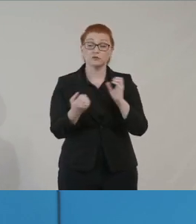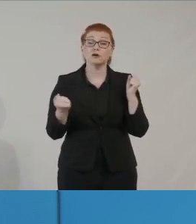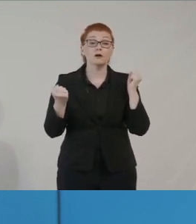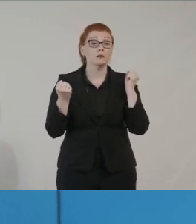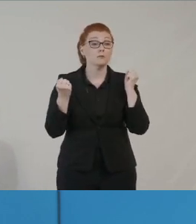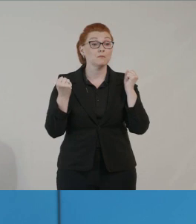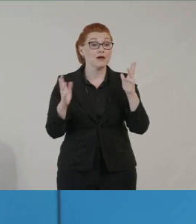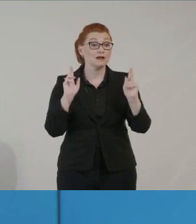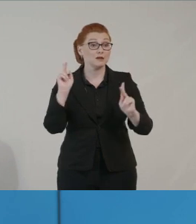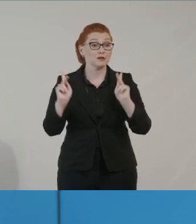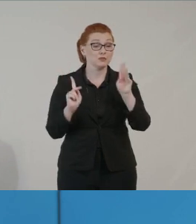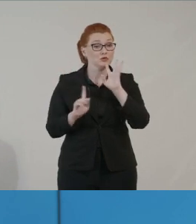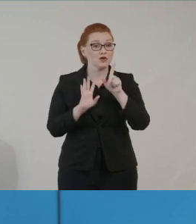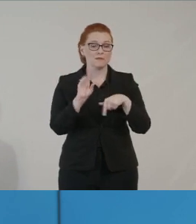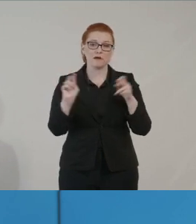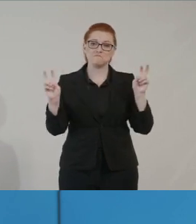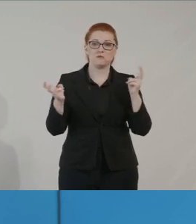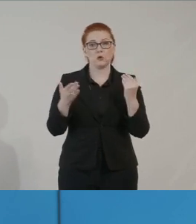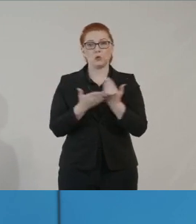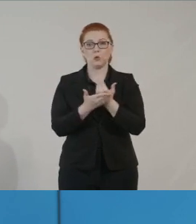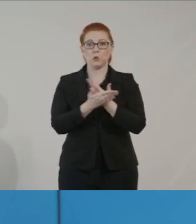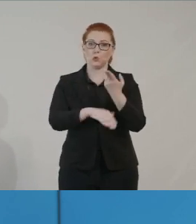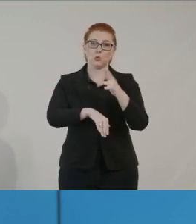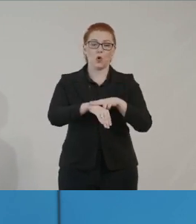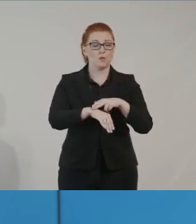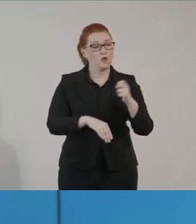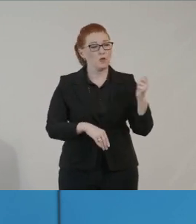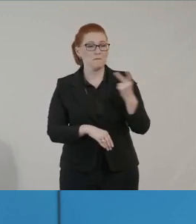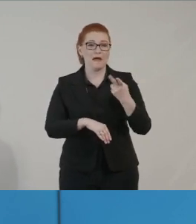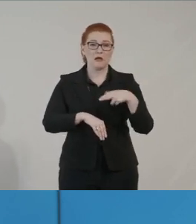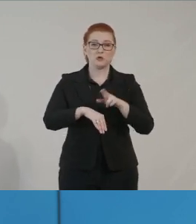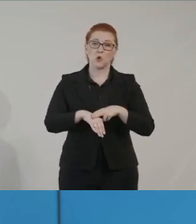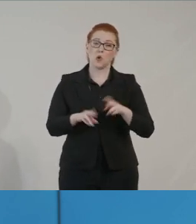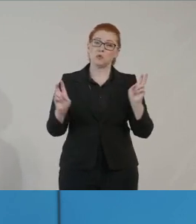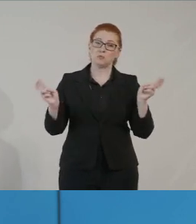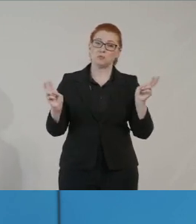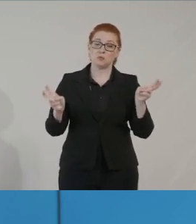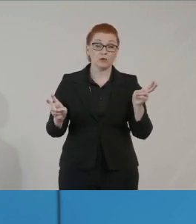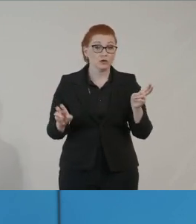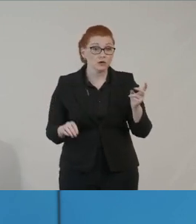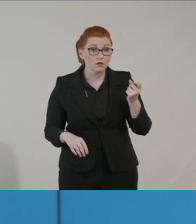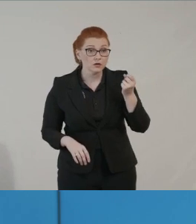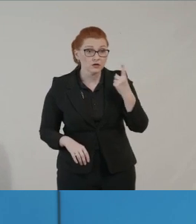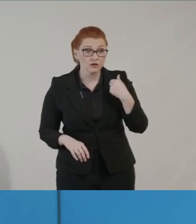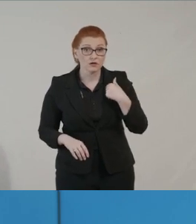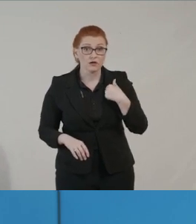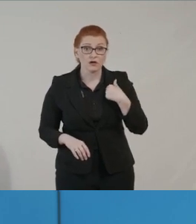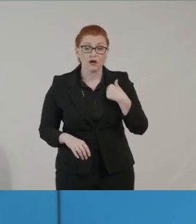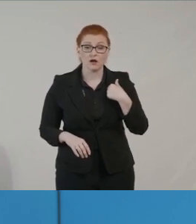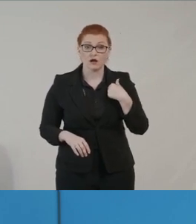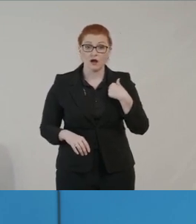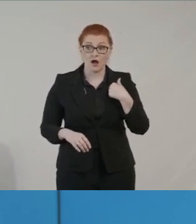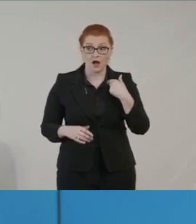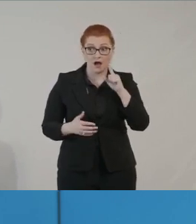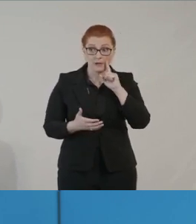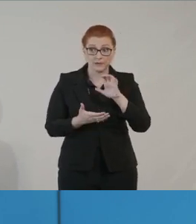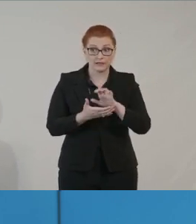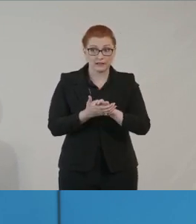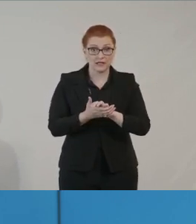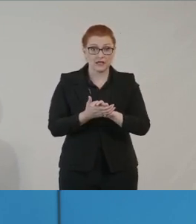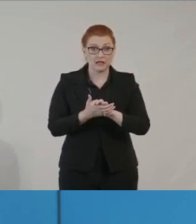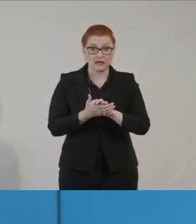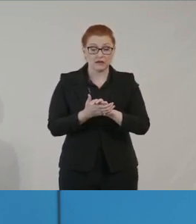new normal or a return to normalcy. I want to say as we go in this direction, I believe that we're going to see